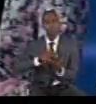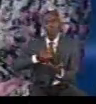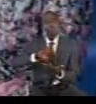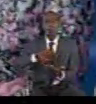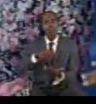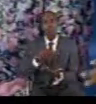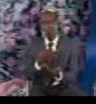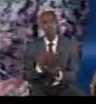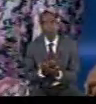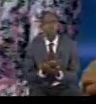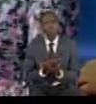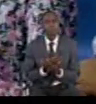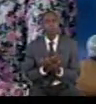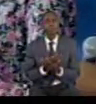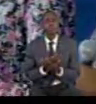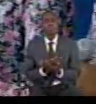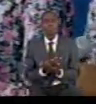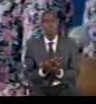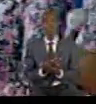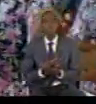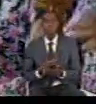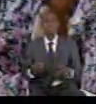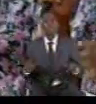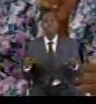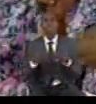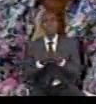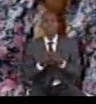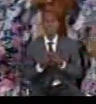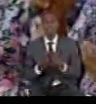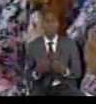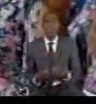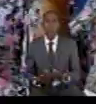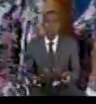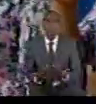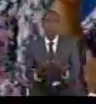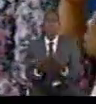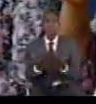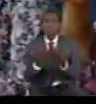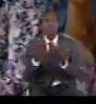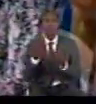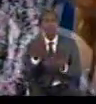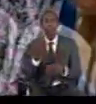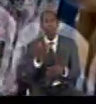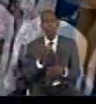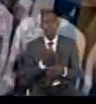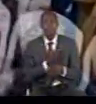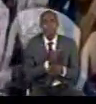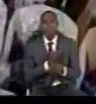fall, like fire, like rain, like fire, like fire.